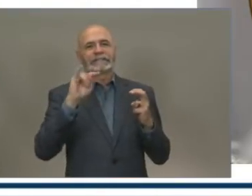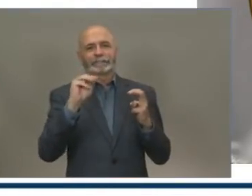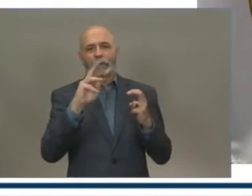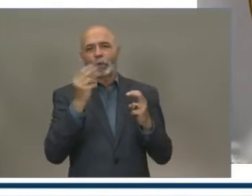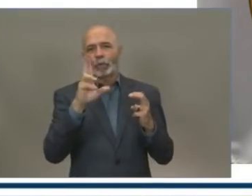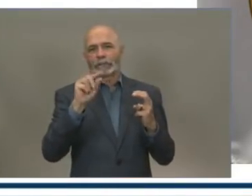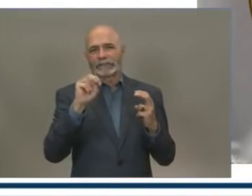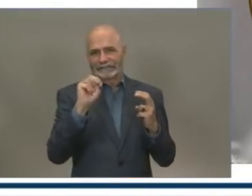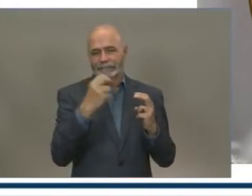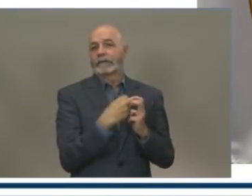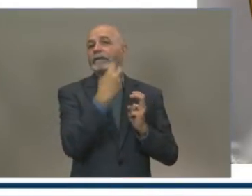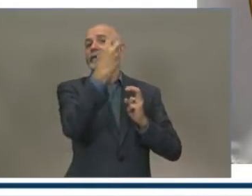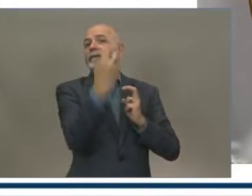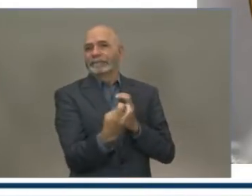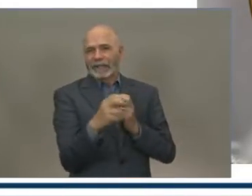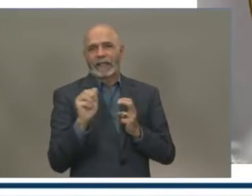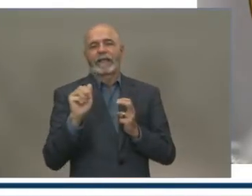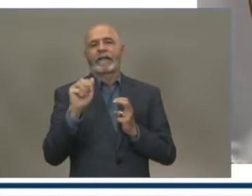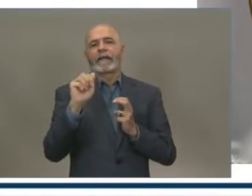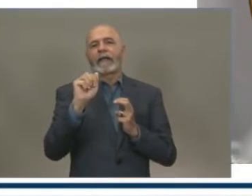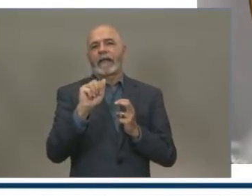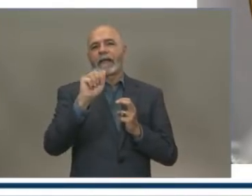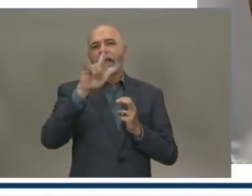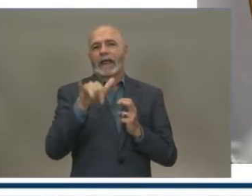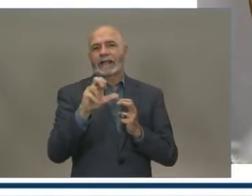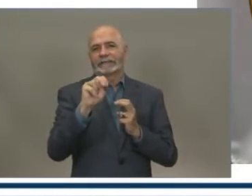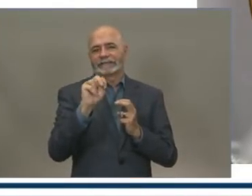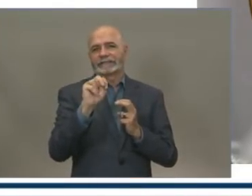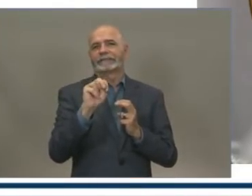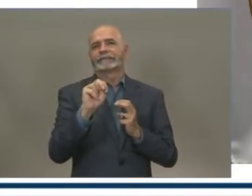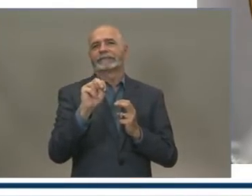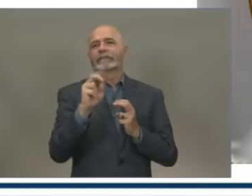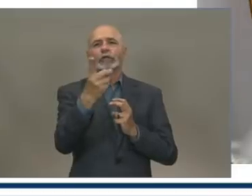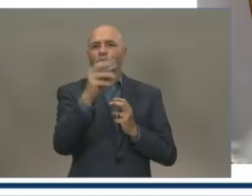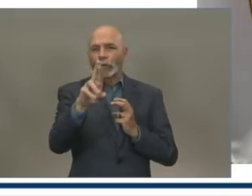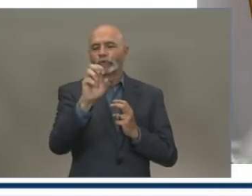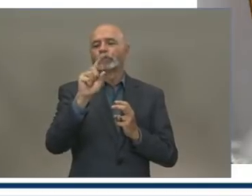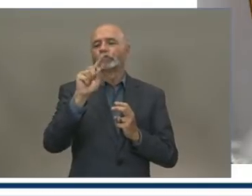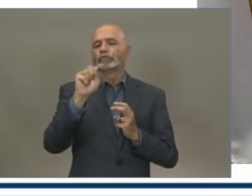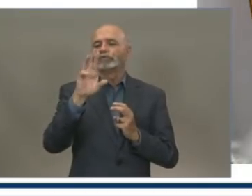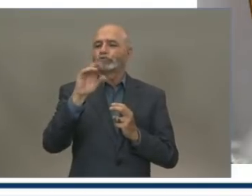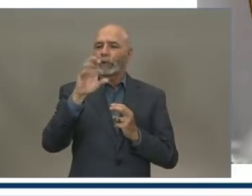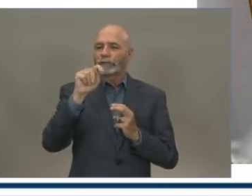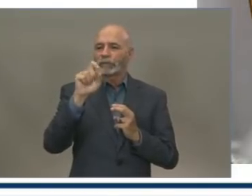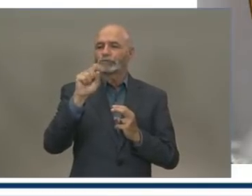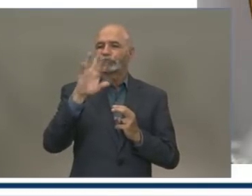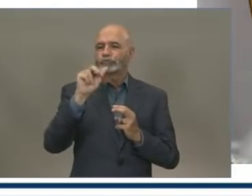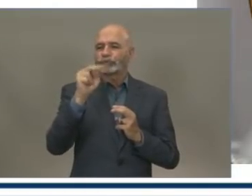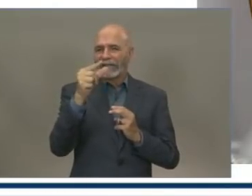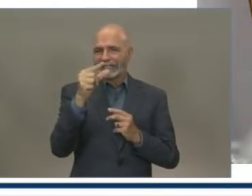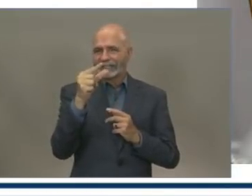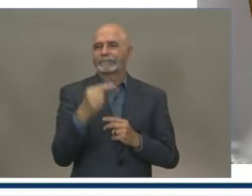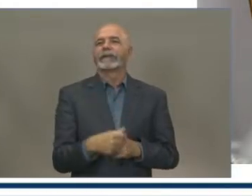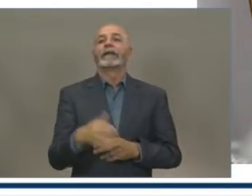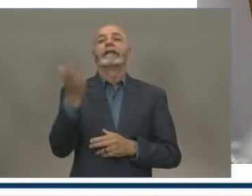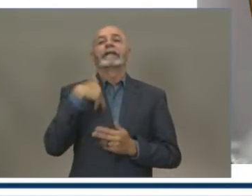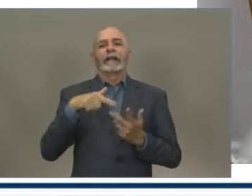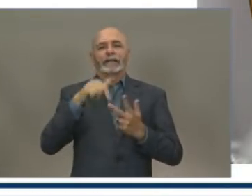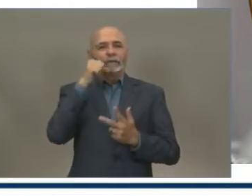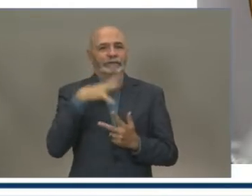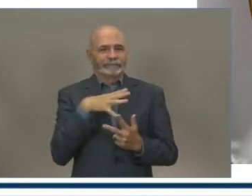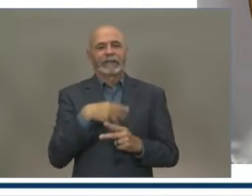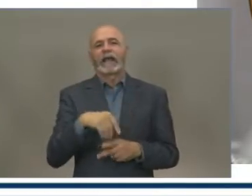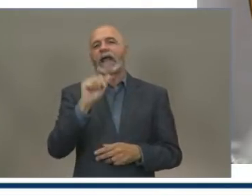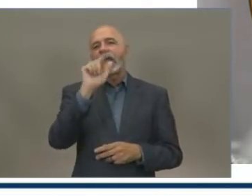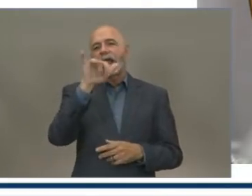of the Province of Nova Scotia, Dr. Robert Strang, Chief Medical Officer of Health for Nova Scotia, and Alyson Lamb, Executive